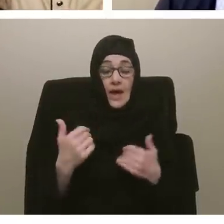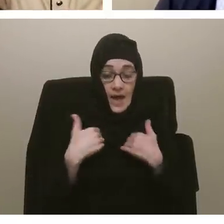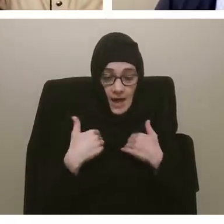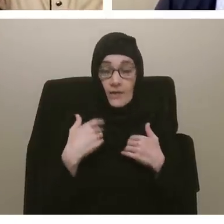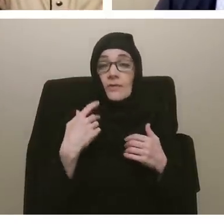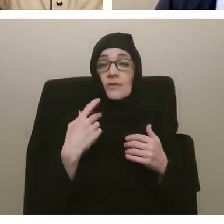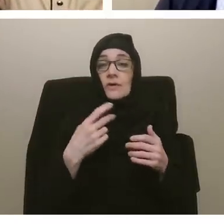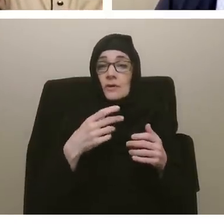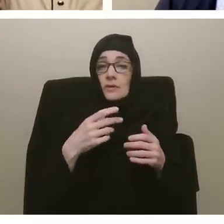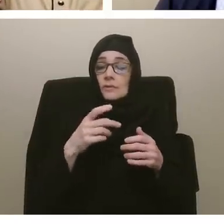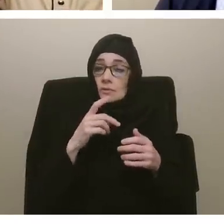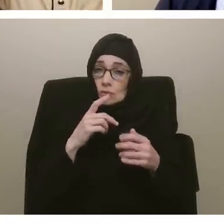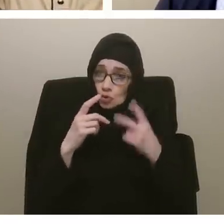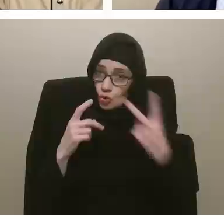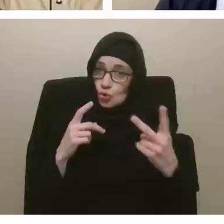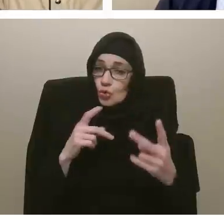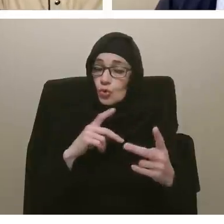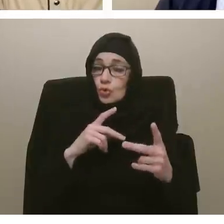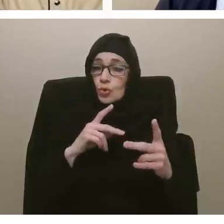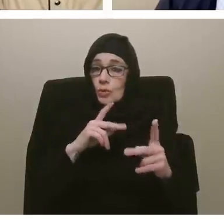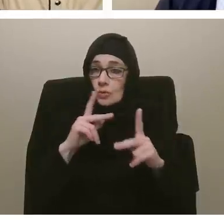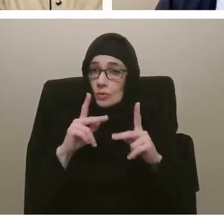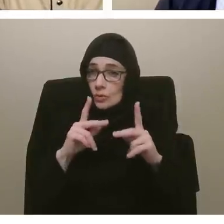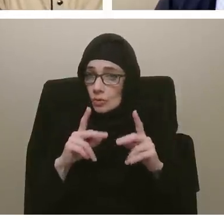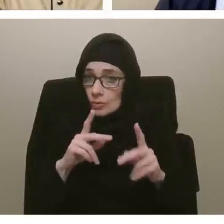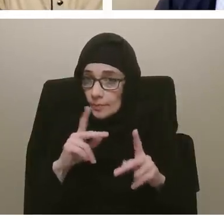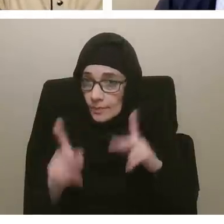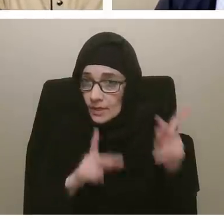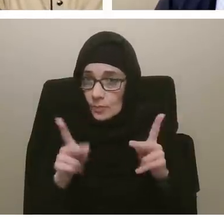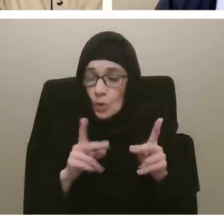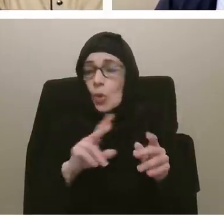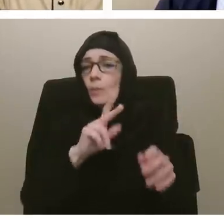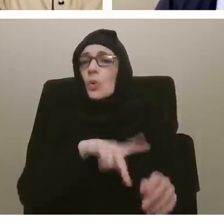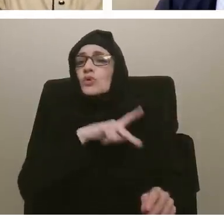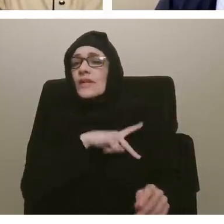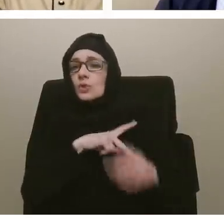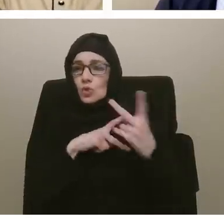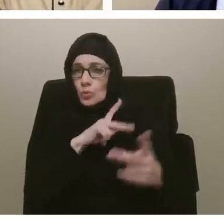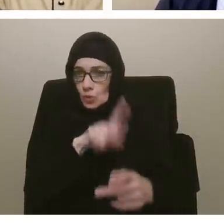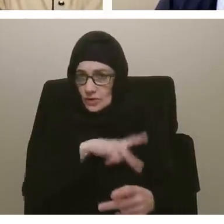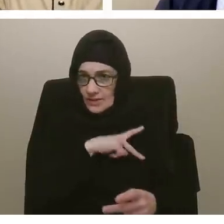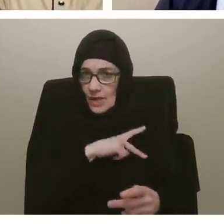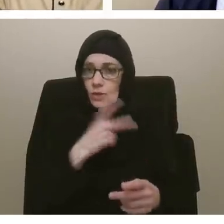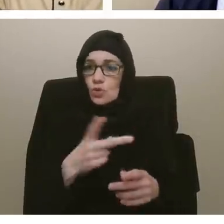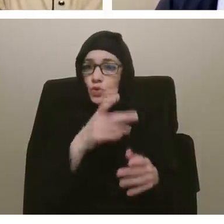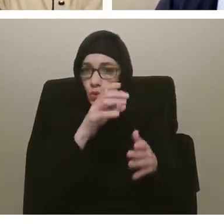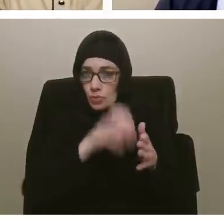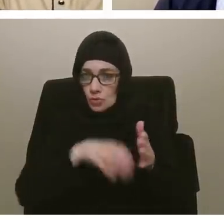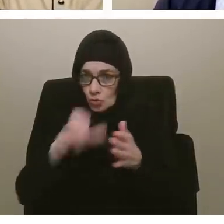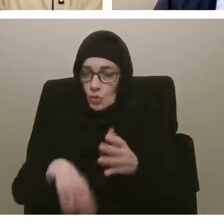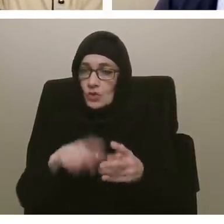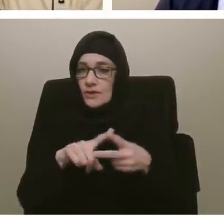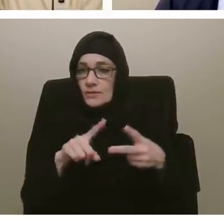very clearly about them. Abasa and Tabbat Yada Abi Lahab and Watab.